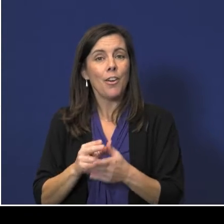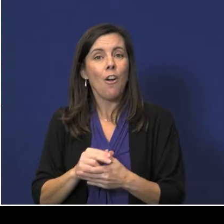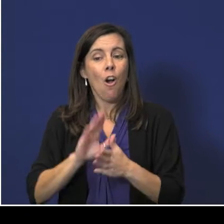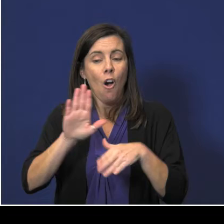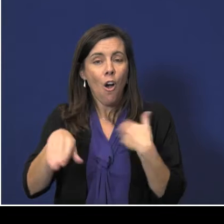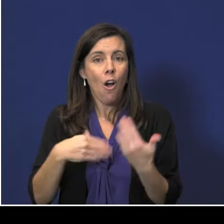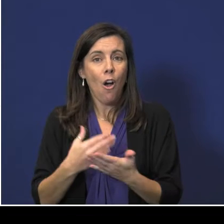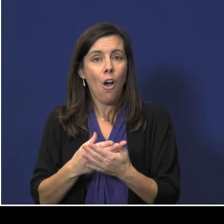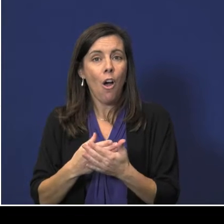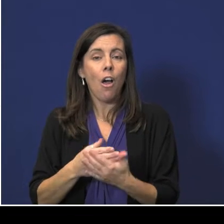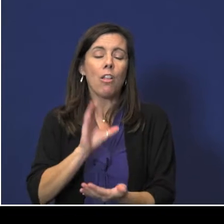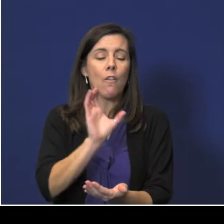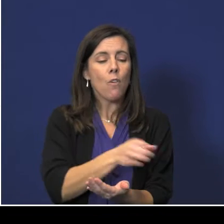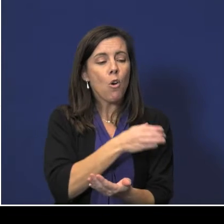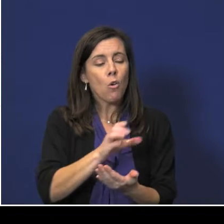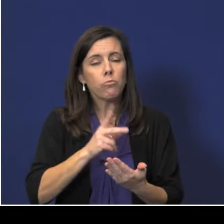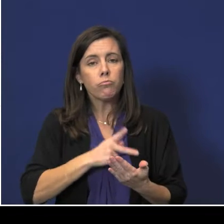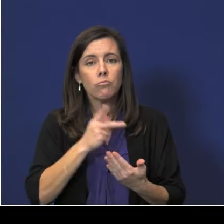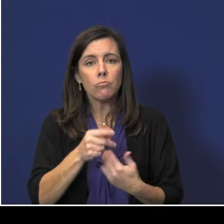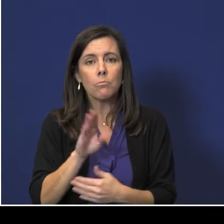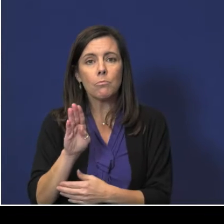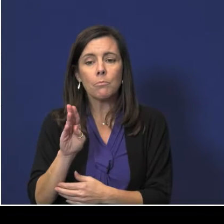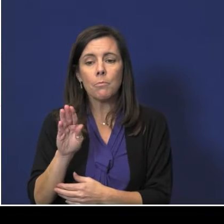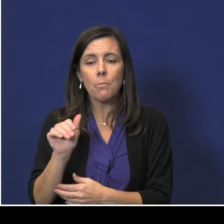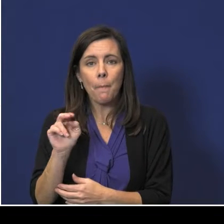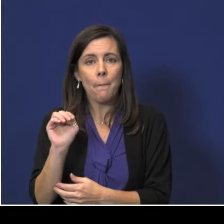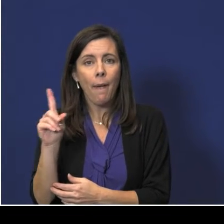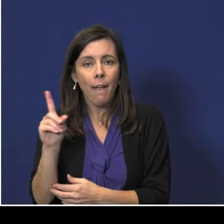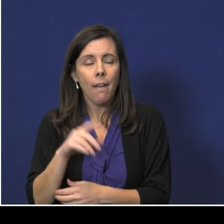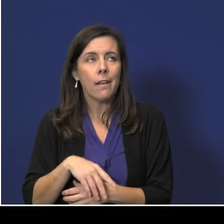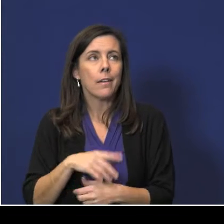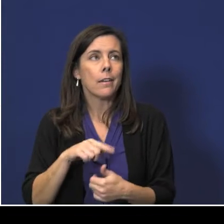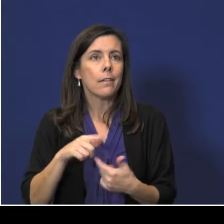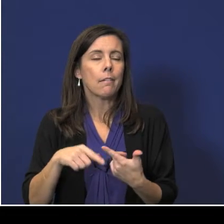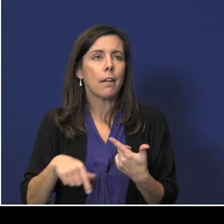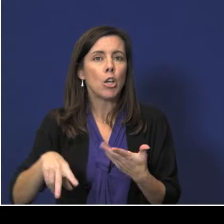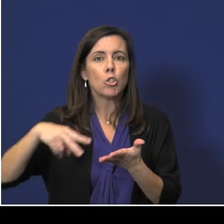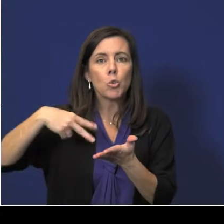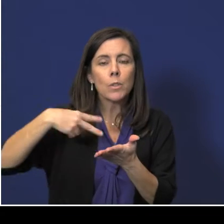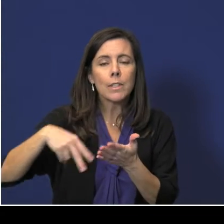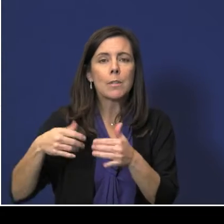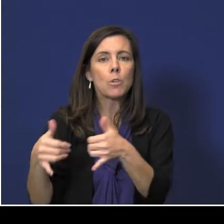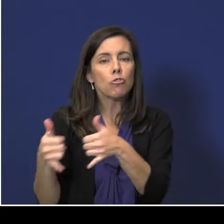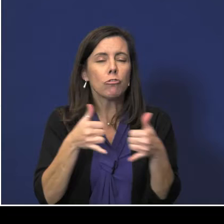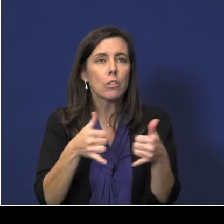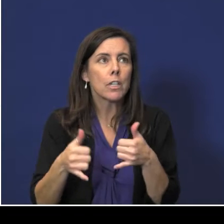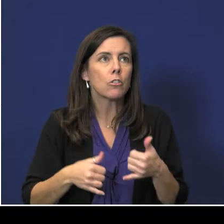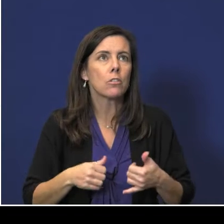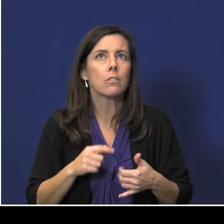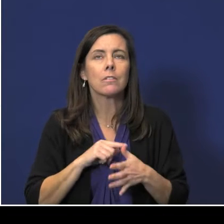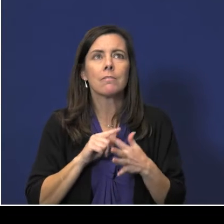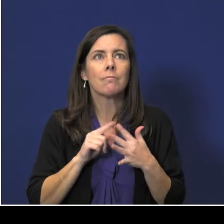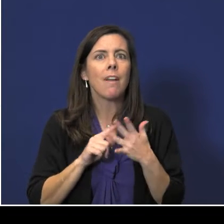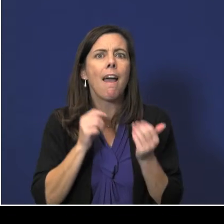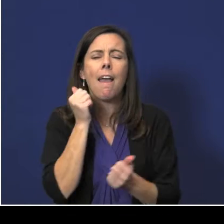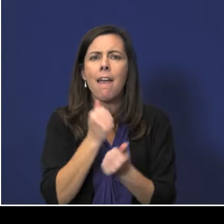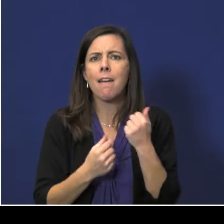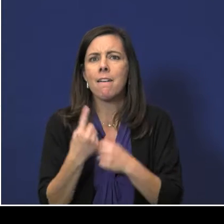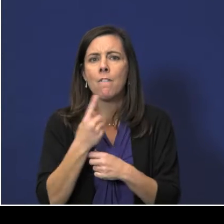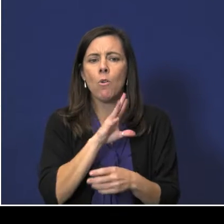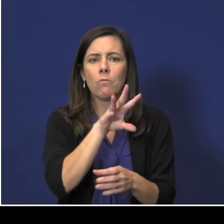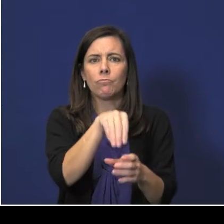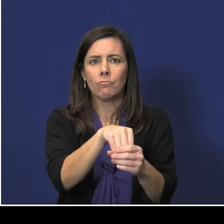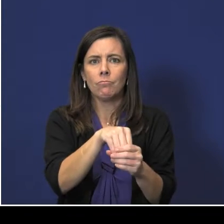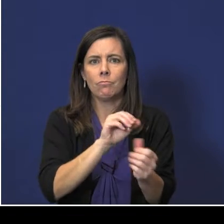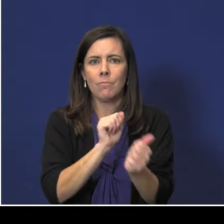of our choir programs, our band programs, our drill team, cheerleaders, and everyone who got to